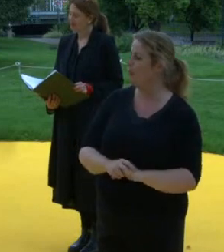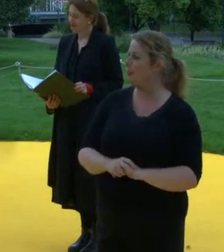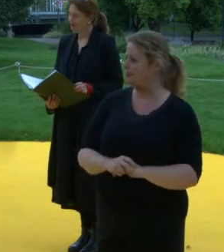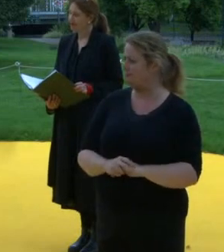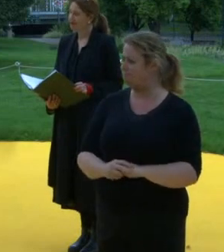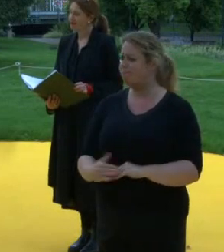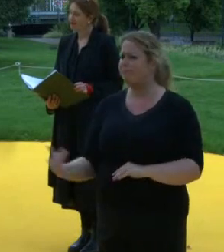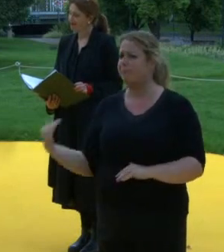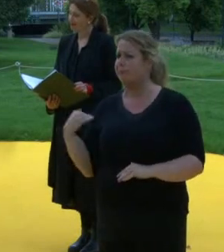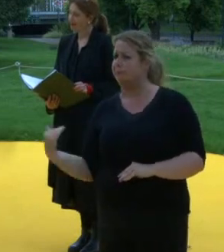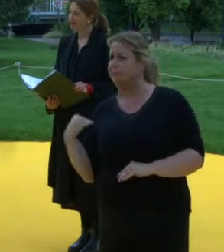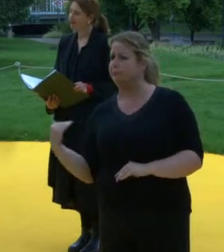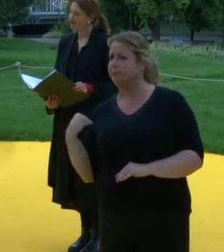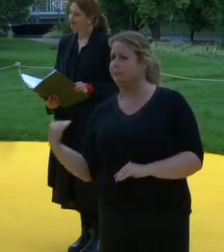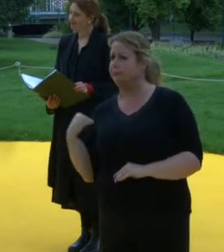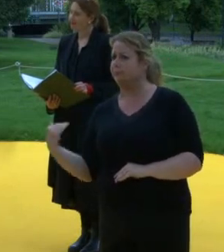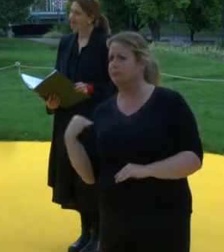Yeah.